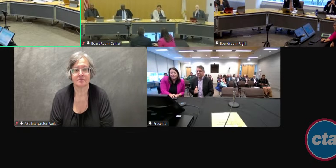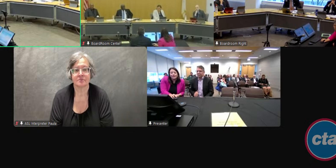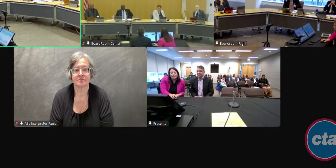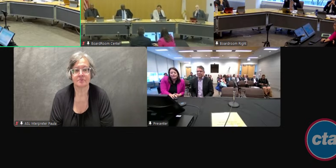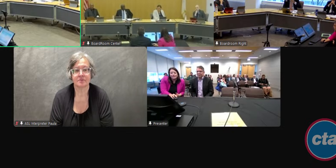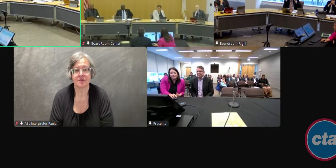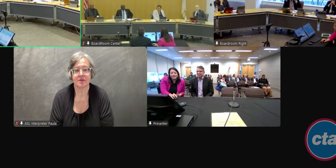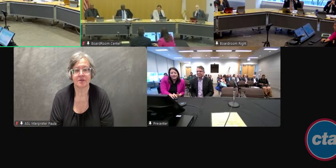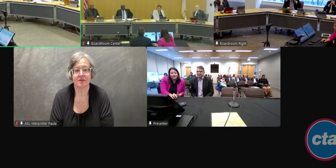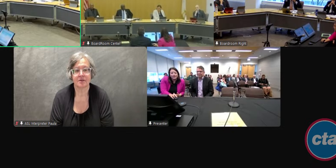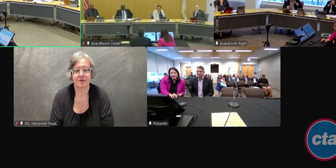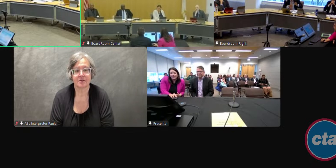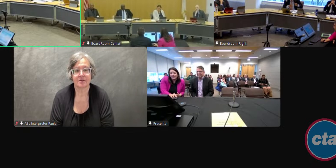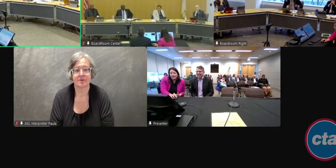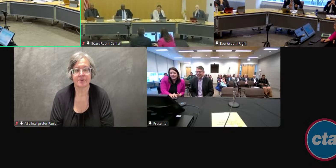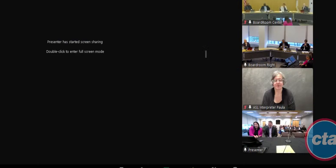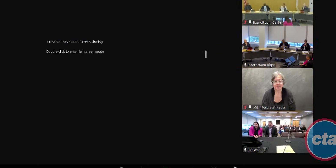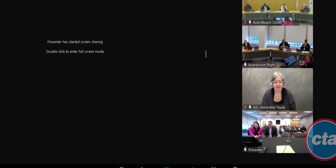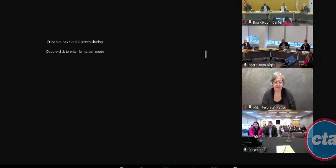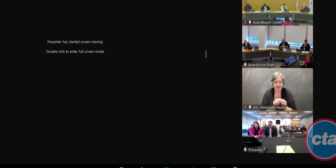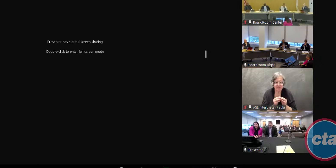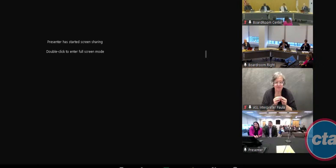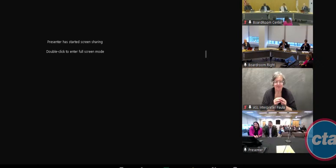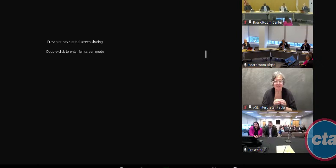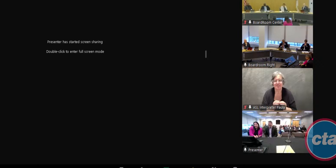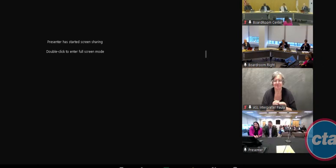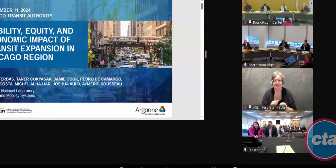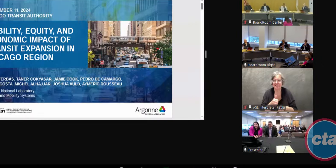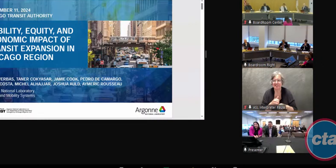Done it. I know I do this thing all day, every day.